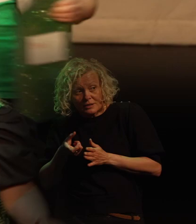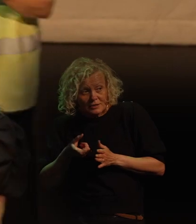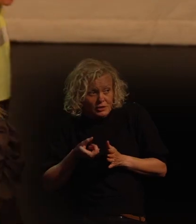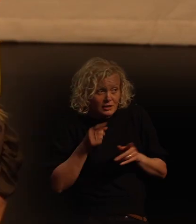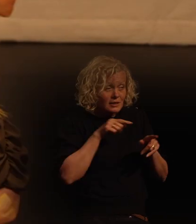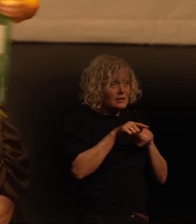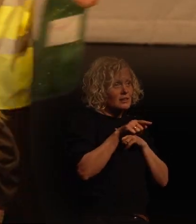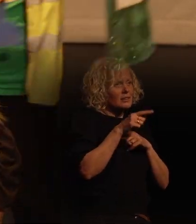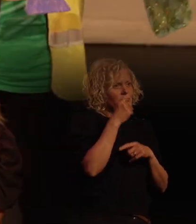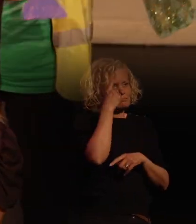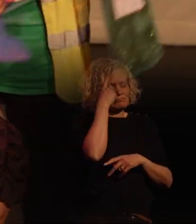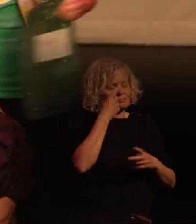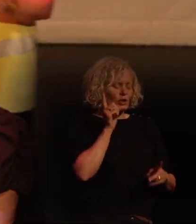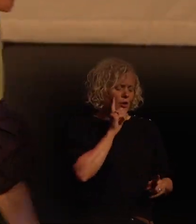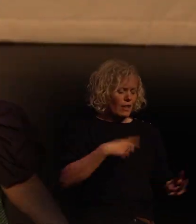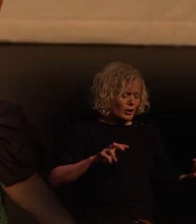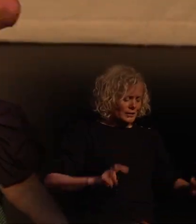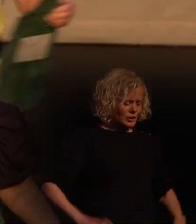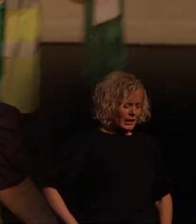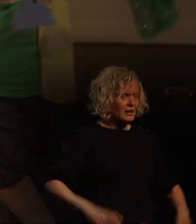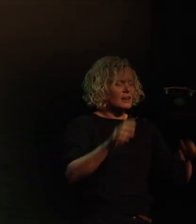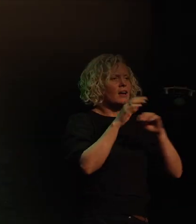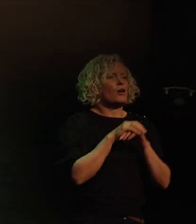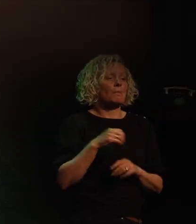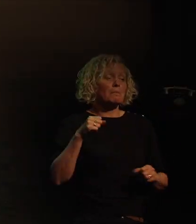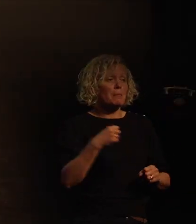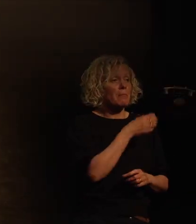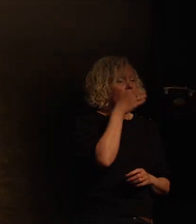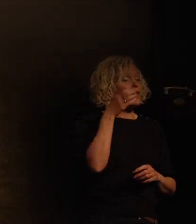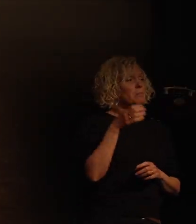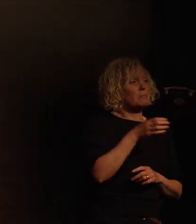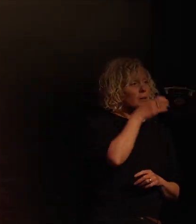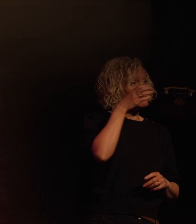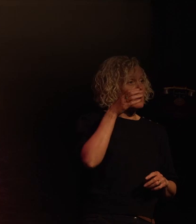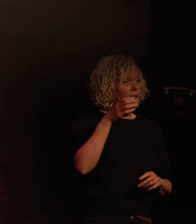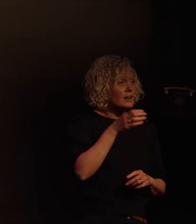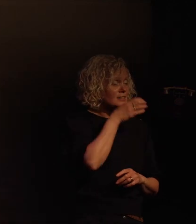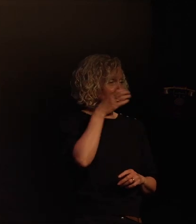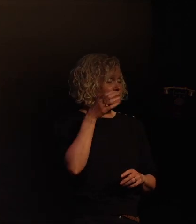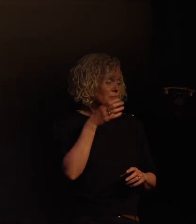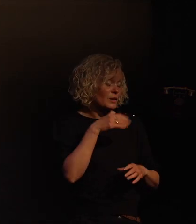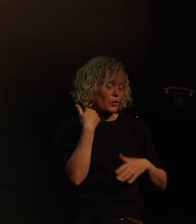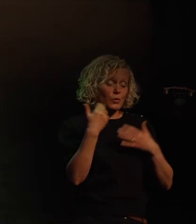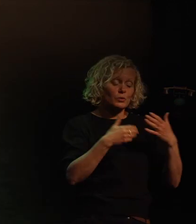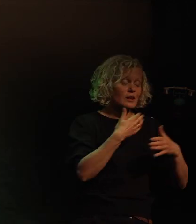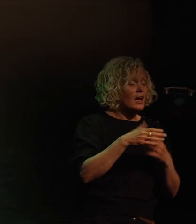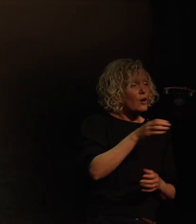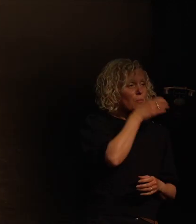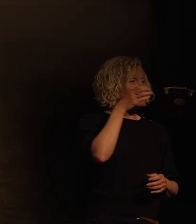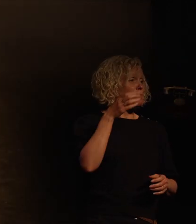and think it was a nerve with a girl on his knee. Oh, papa, that's how it